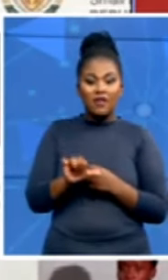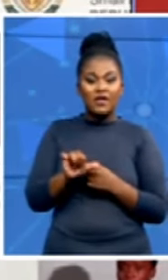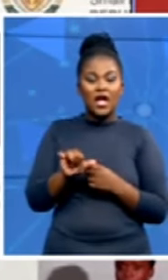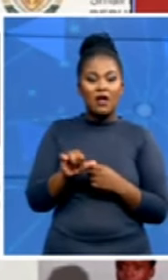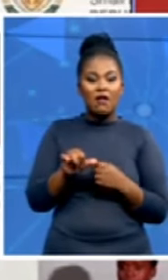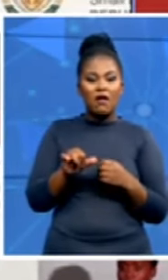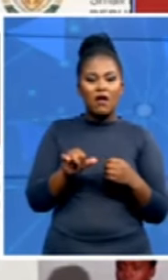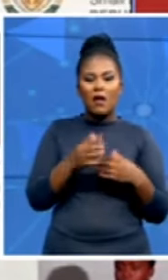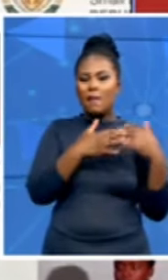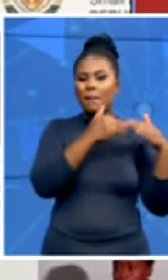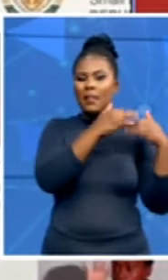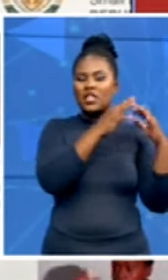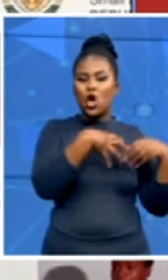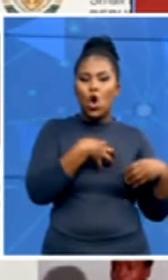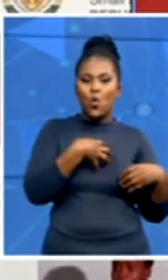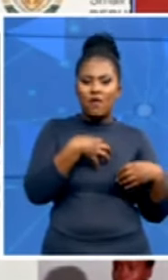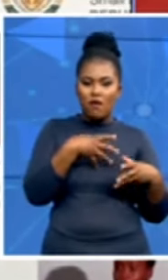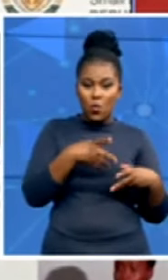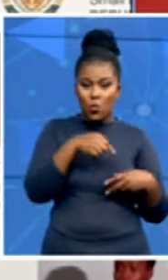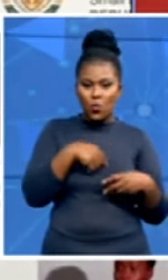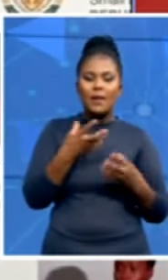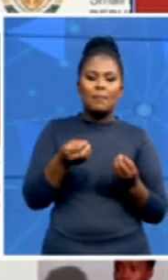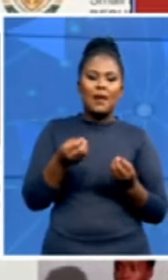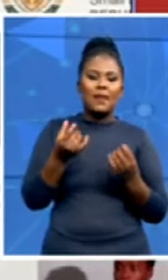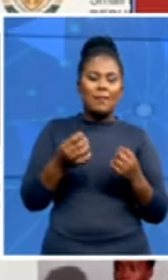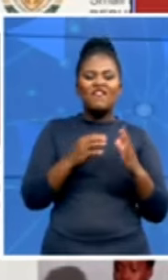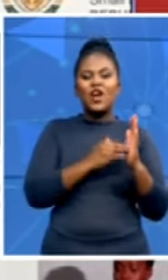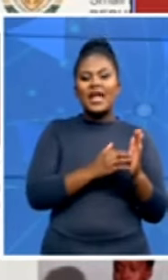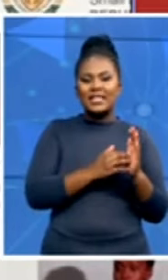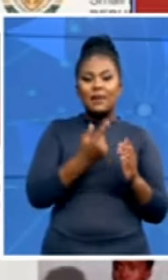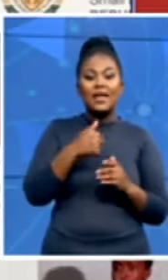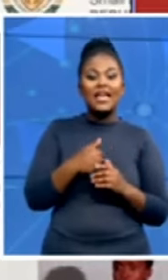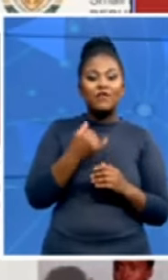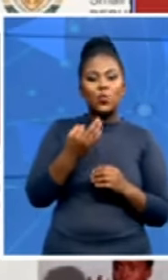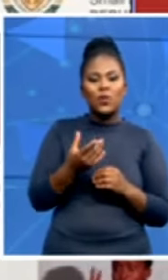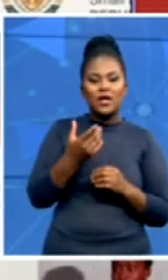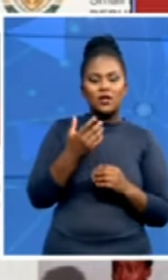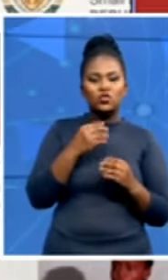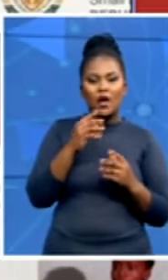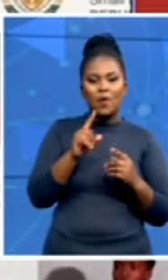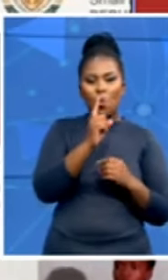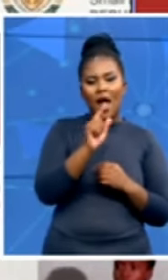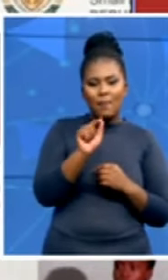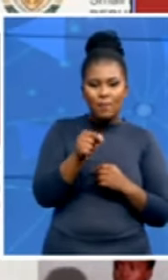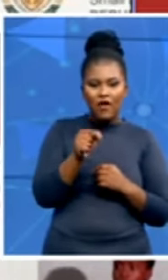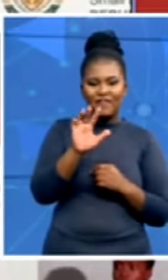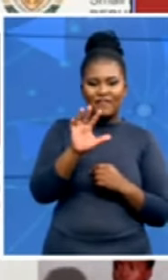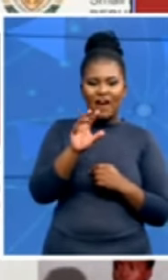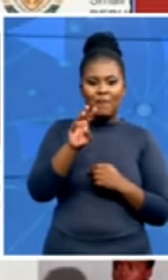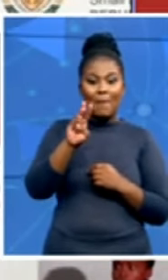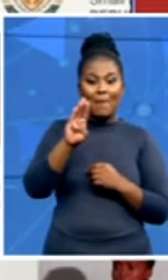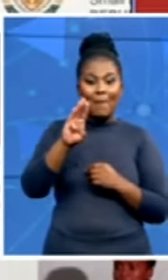Africa. For example, if we're talking about stock, about 1.5 billion rands was lost. If we're talking about the